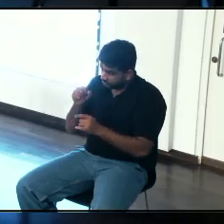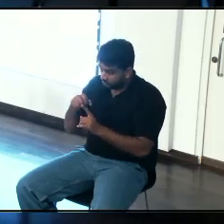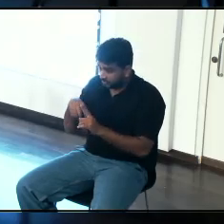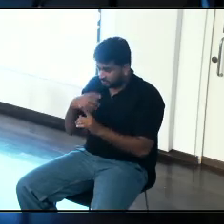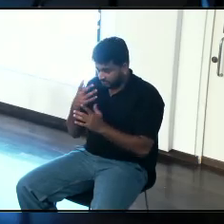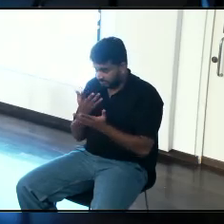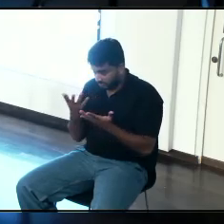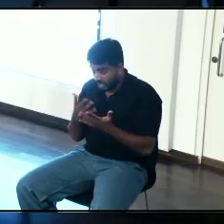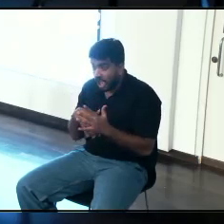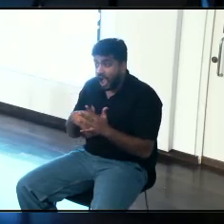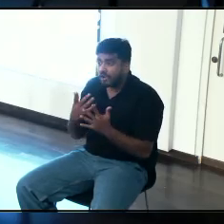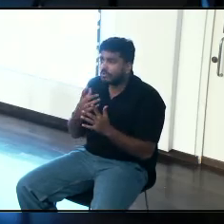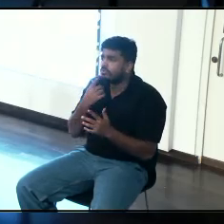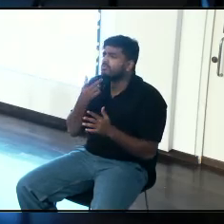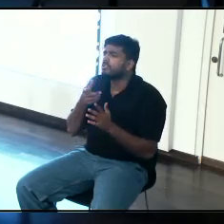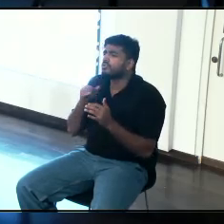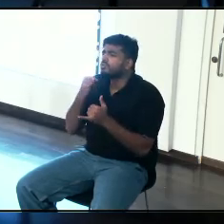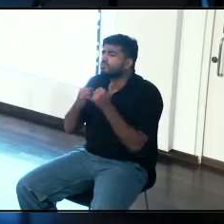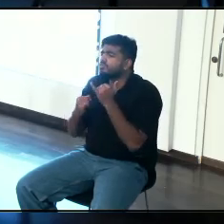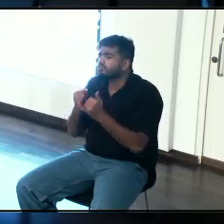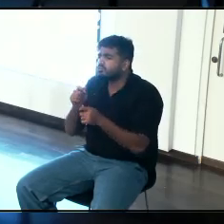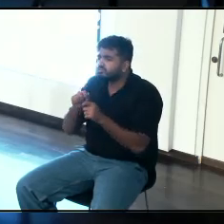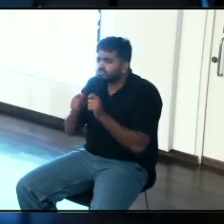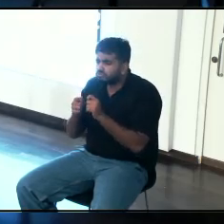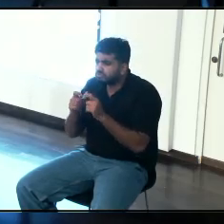narratives, or was it a mix of them? What came